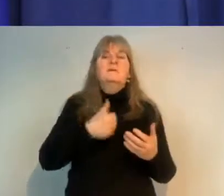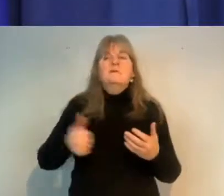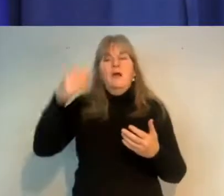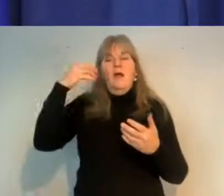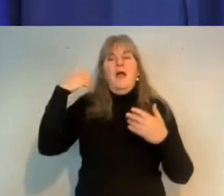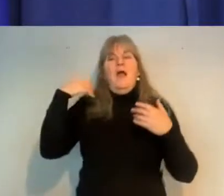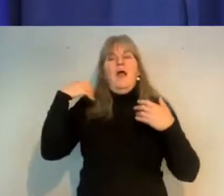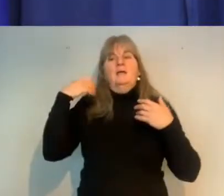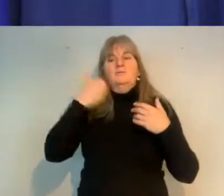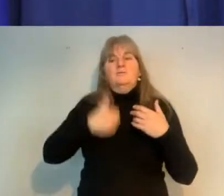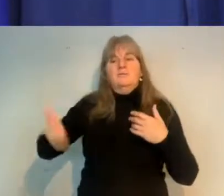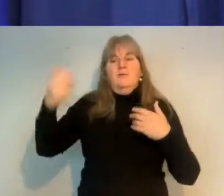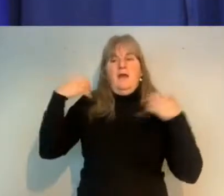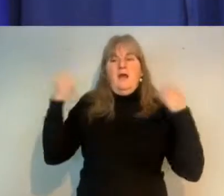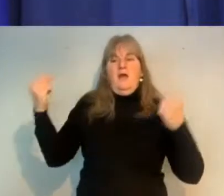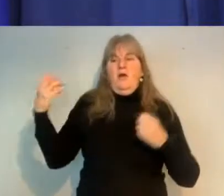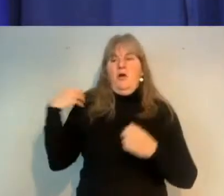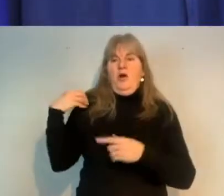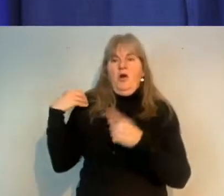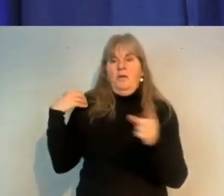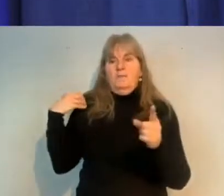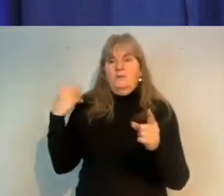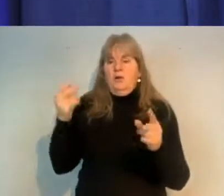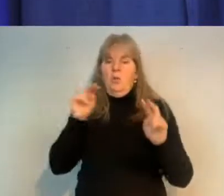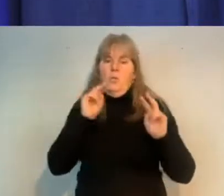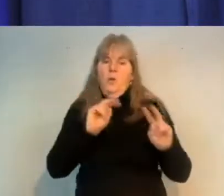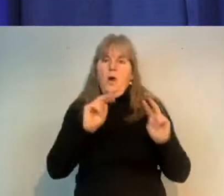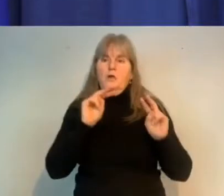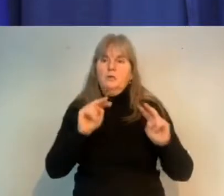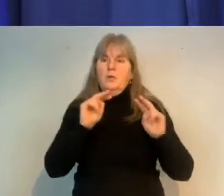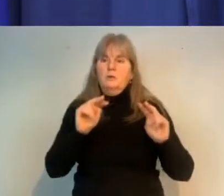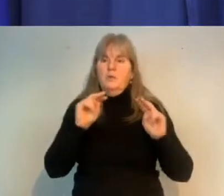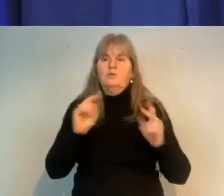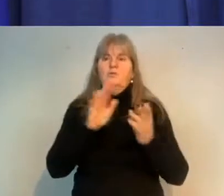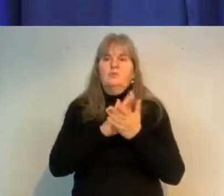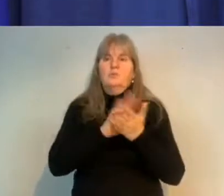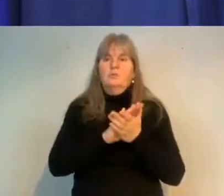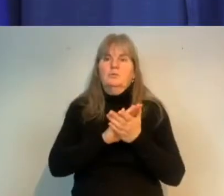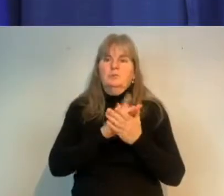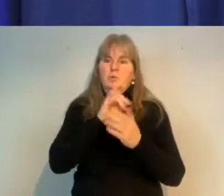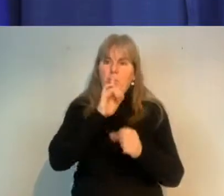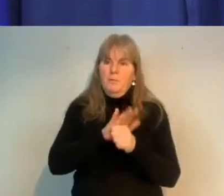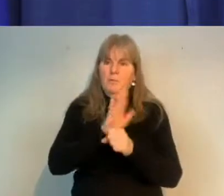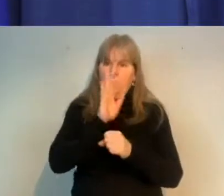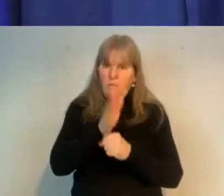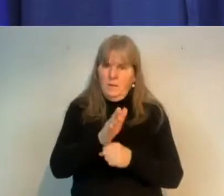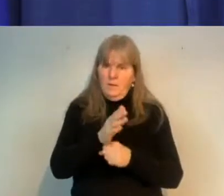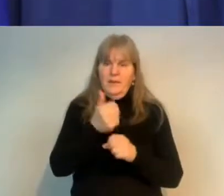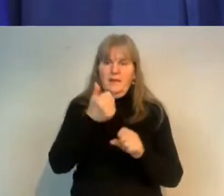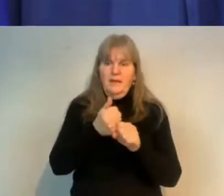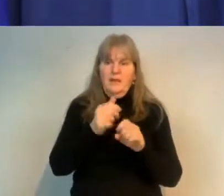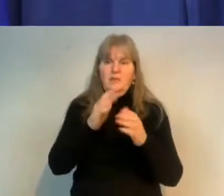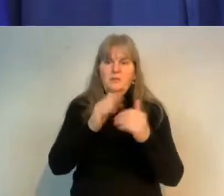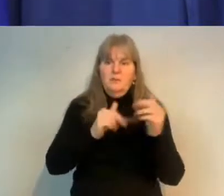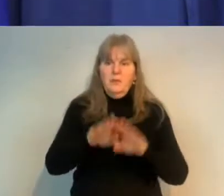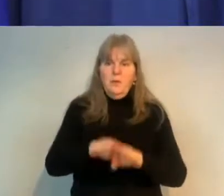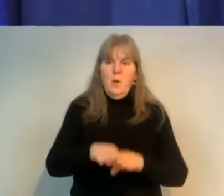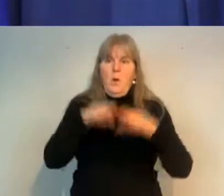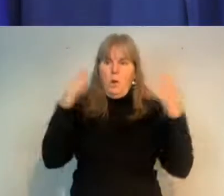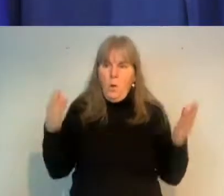to the situation in all of our schools. And we will make sure that every single building that we open as a government is